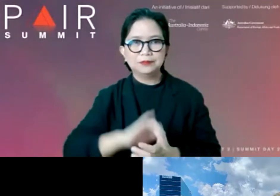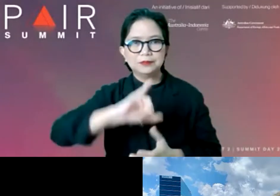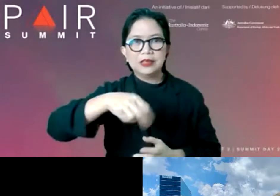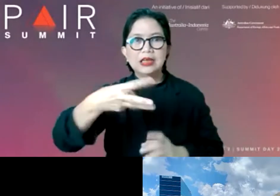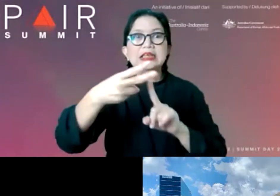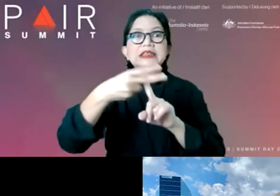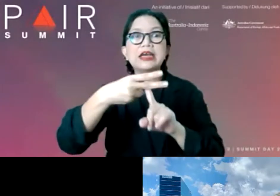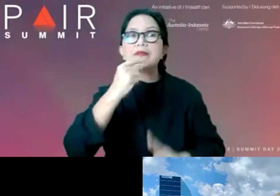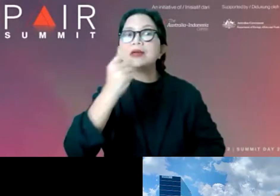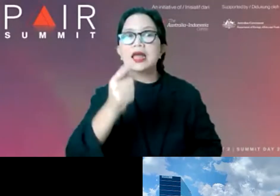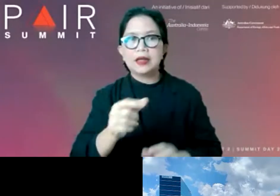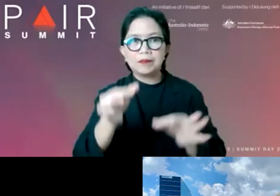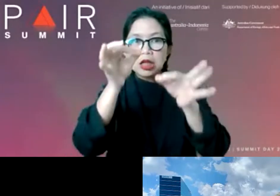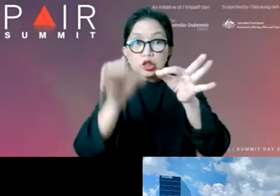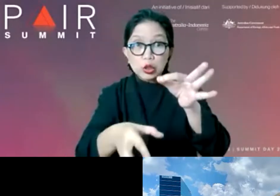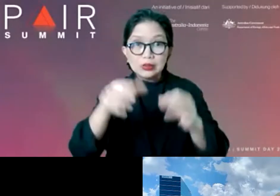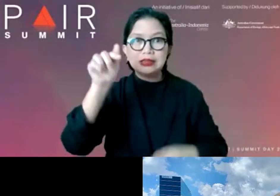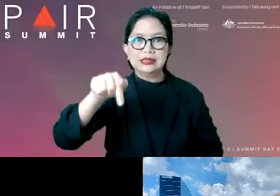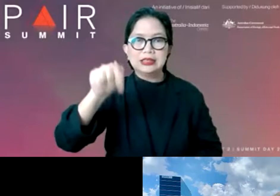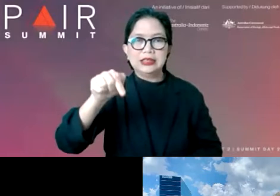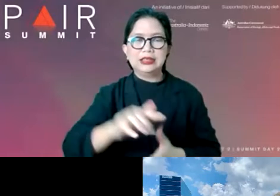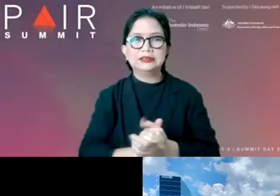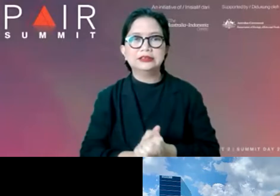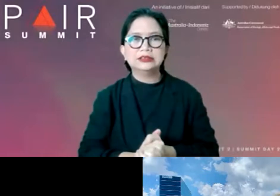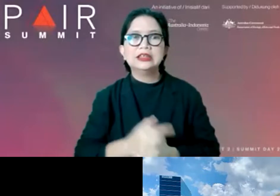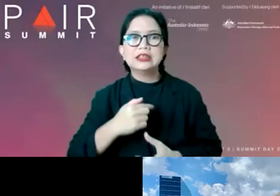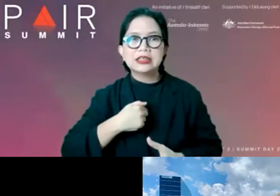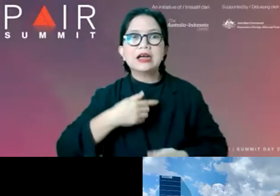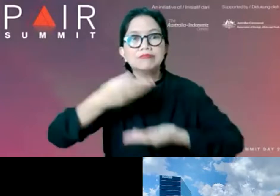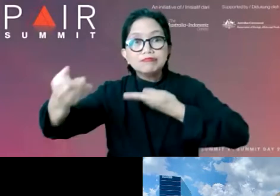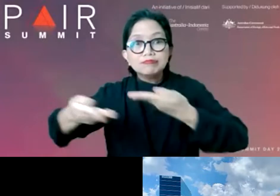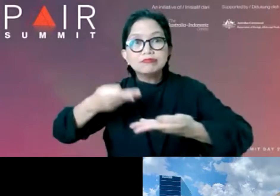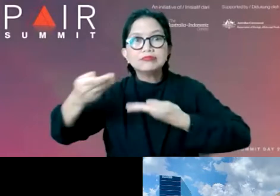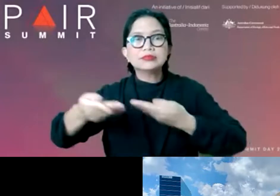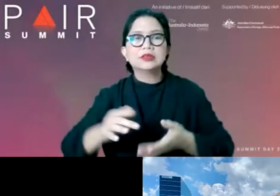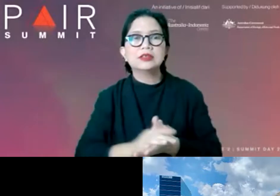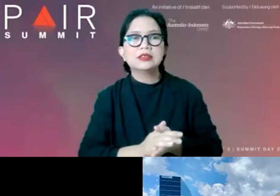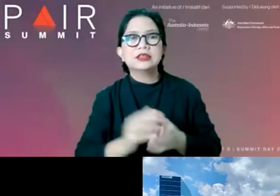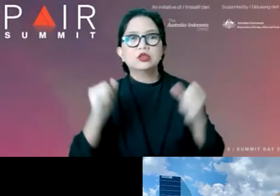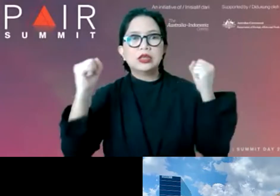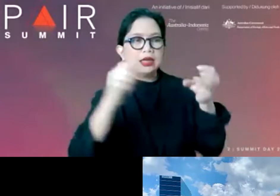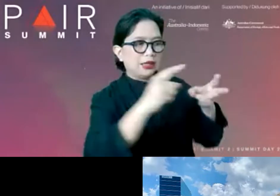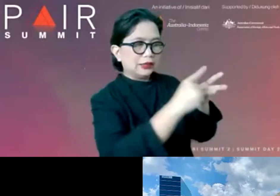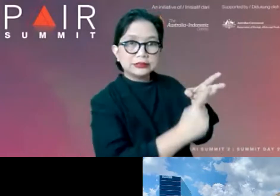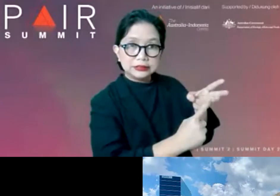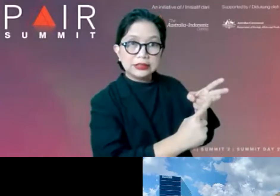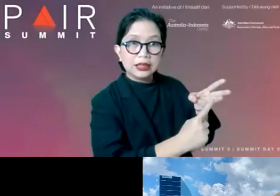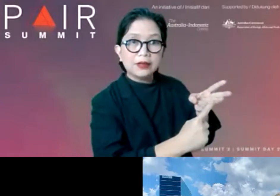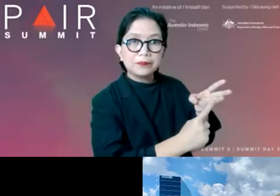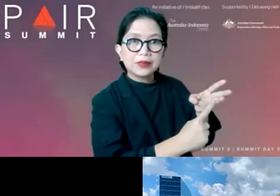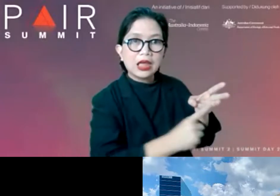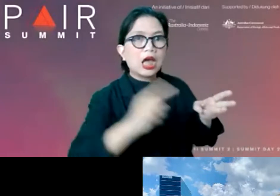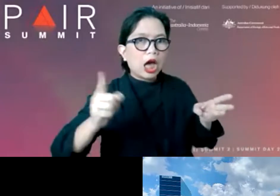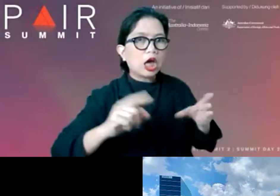we're implementing in Australia is the third attempt. It's hard work to get a national approach to these sorts of